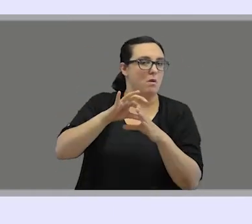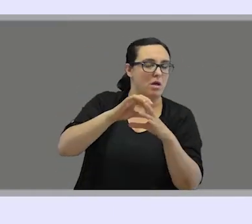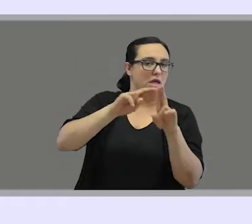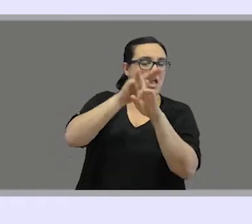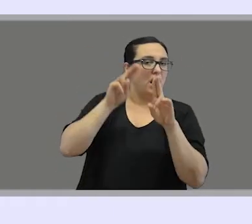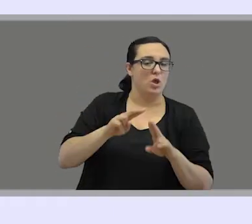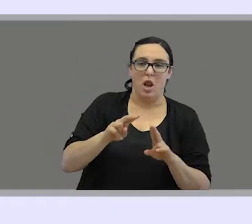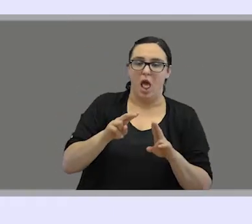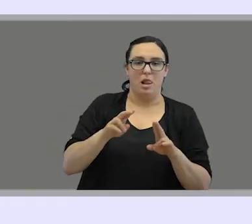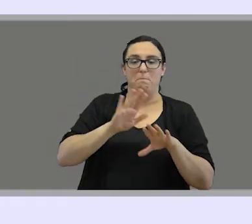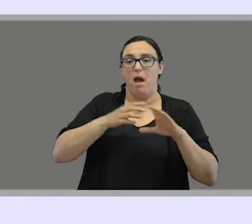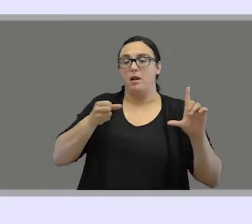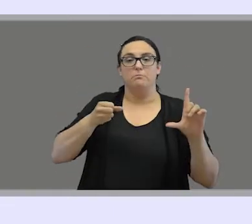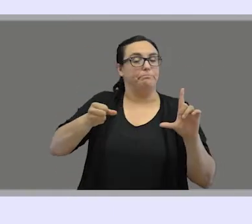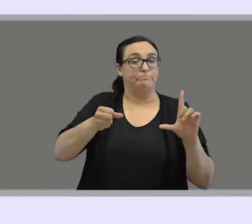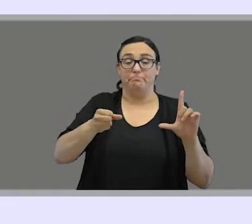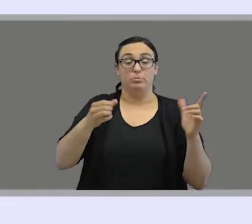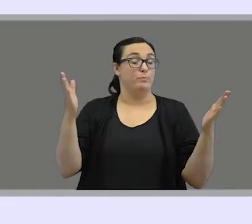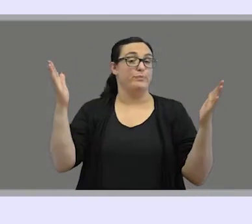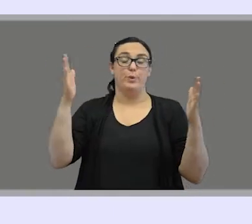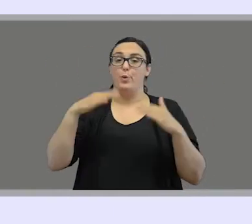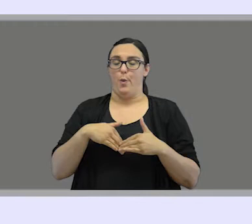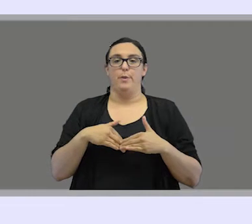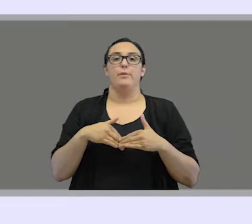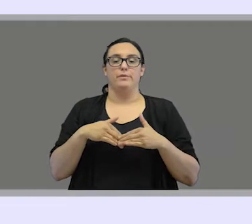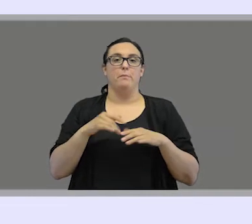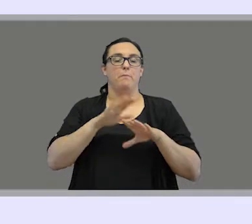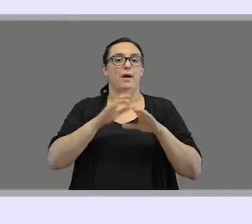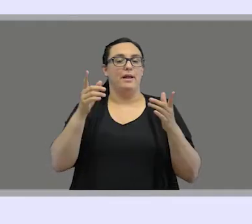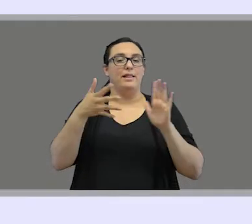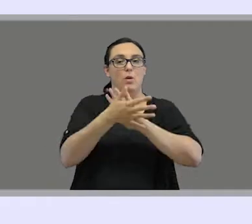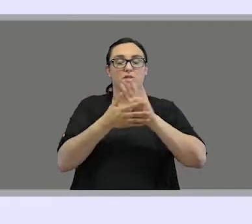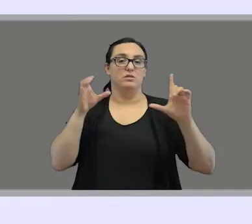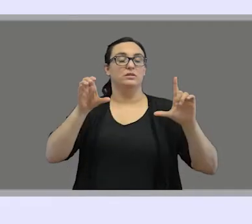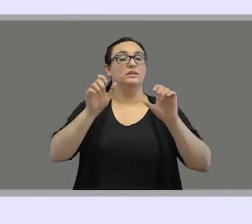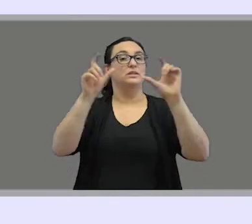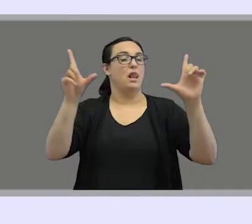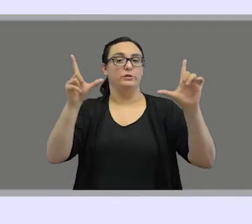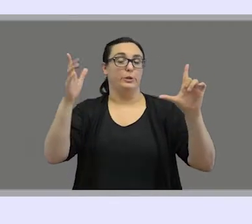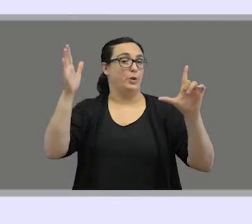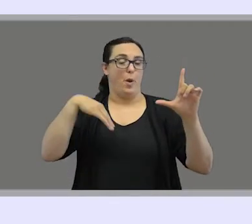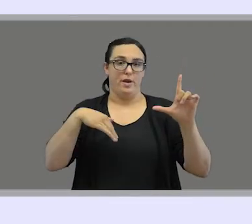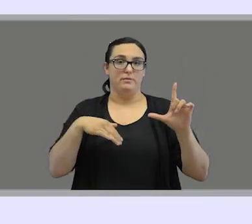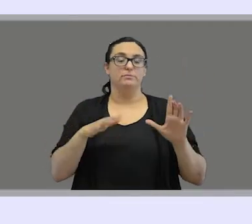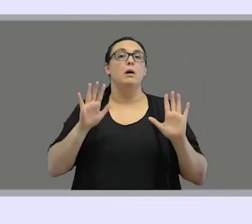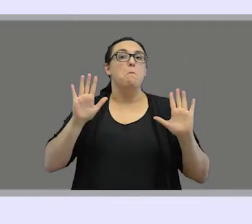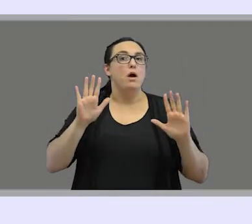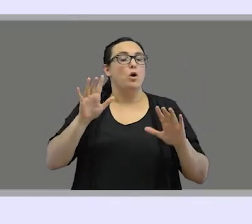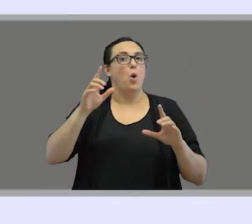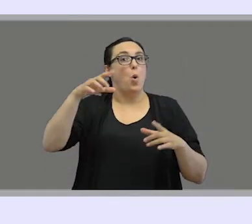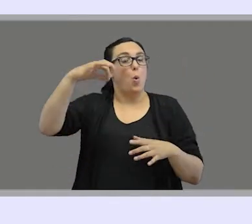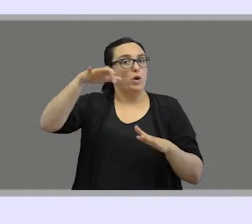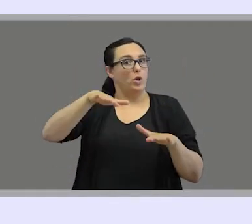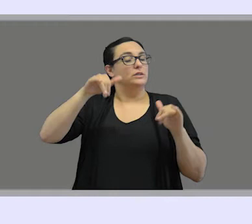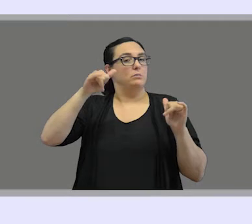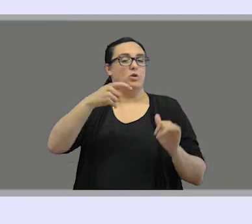guidelines regarding how sign language should be presented and broadcasted. An exception to this is in